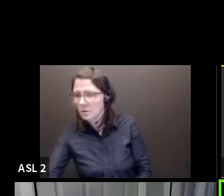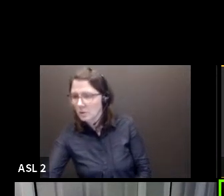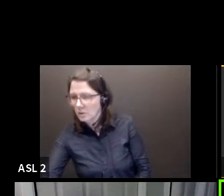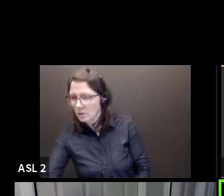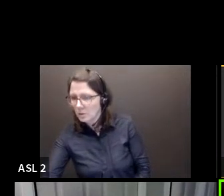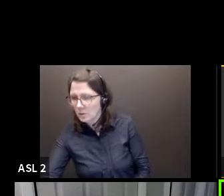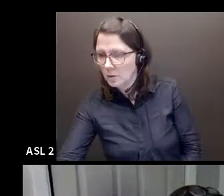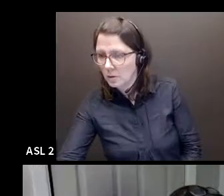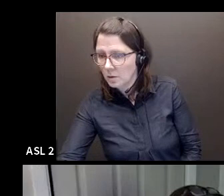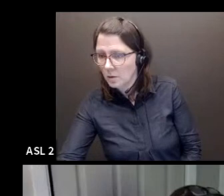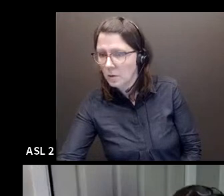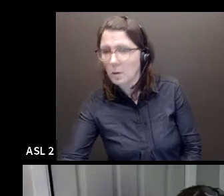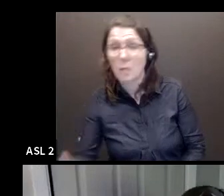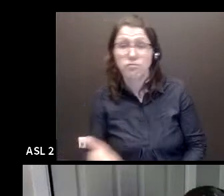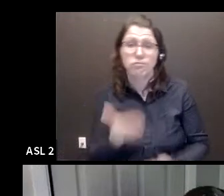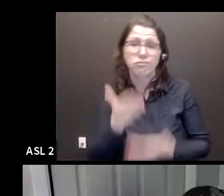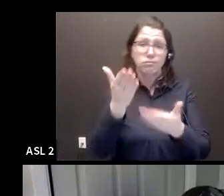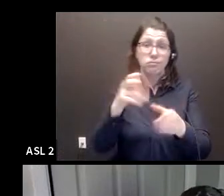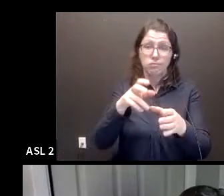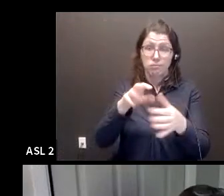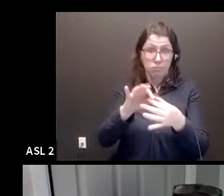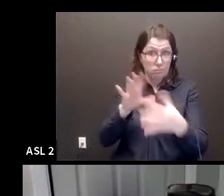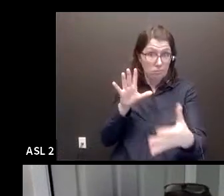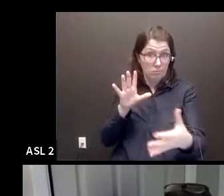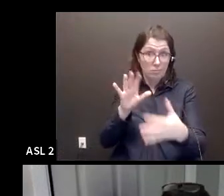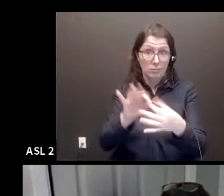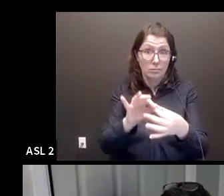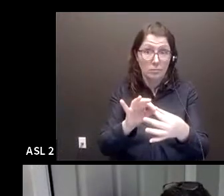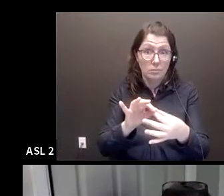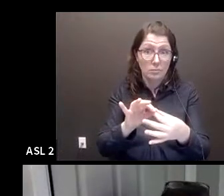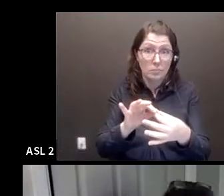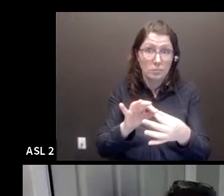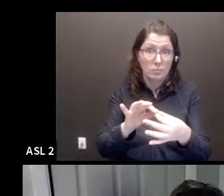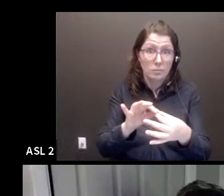maybe if you just try disconnecting and reconnecting again